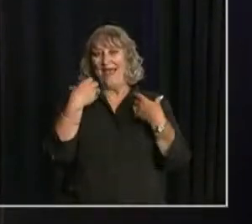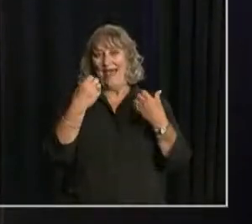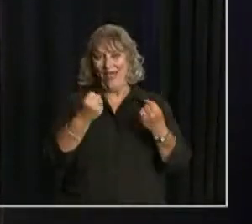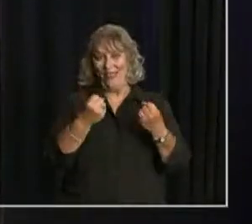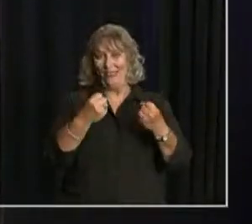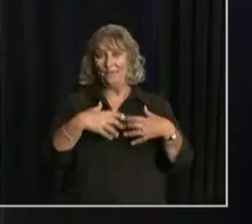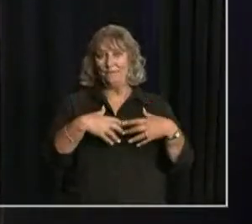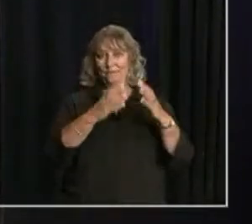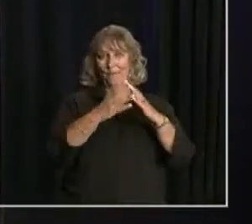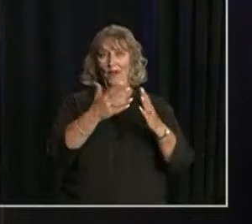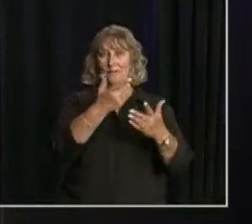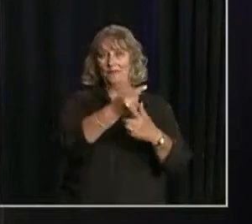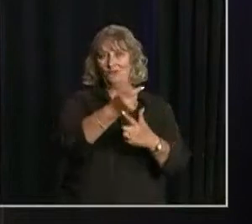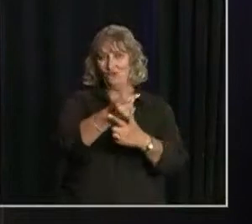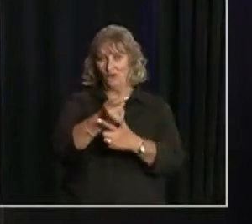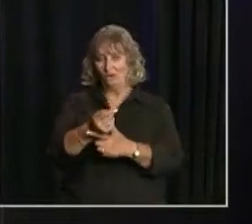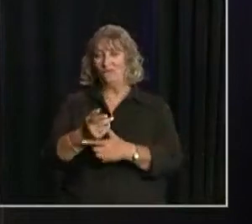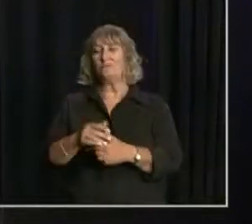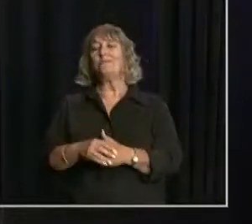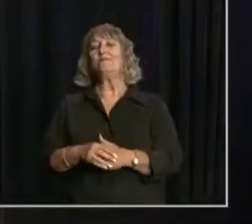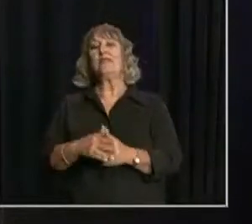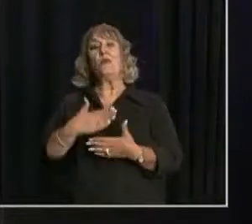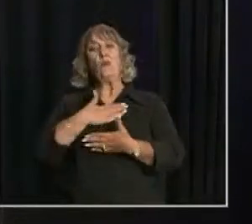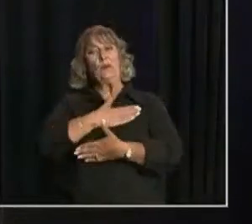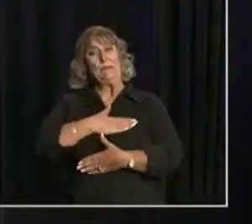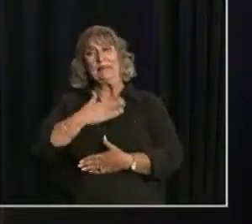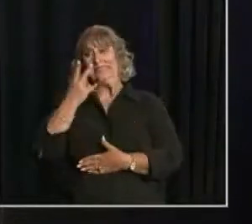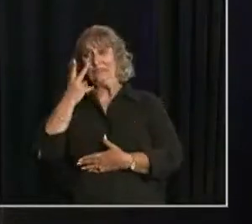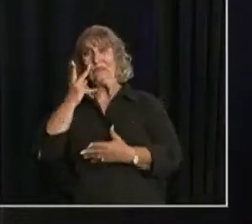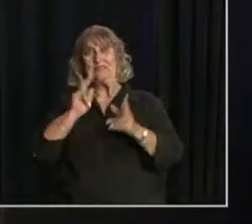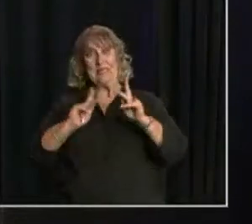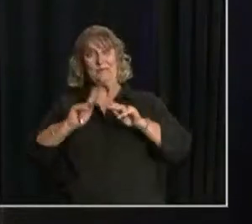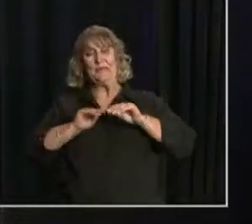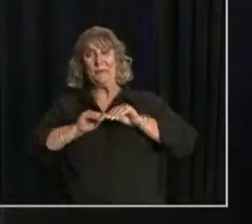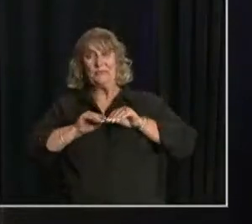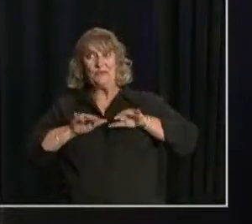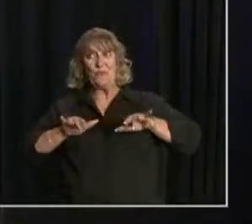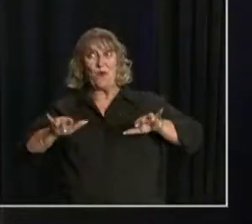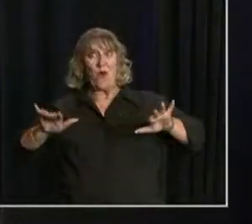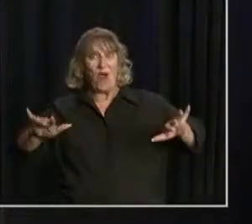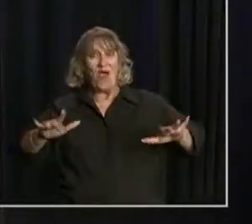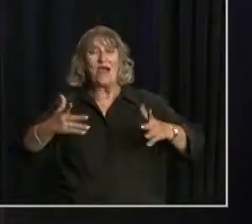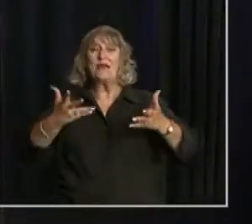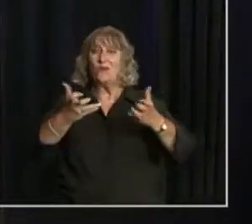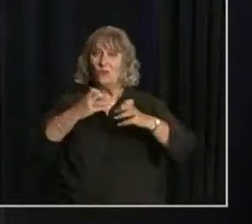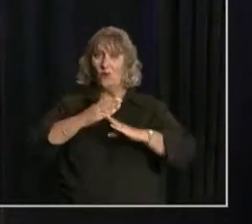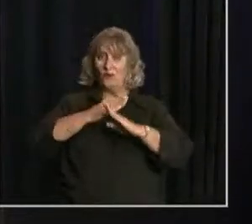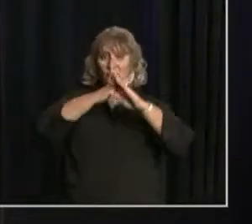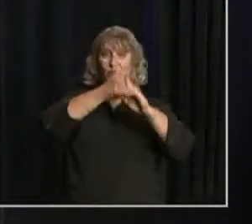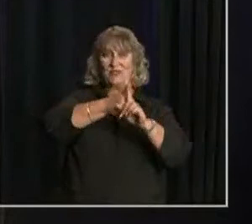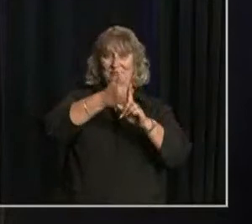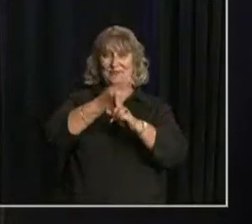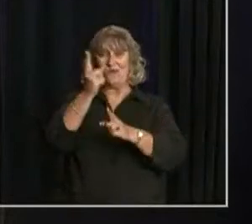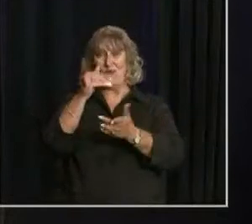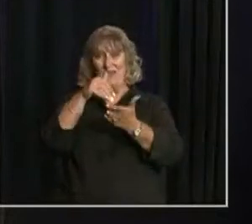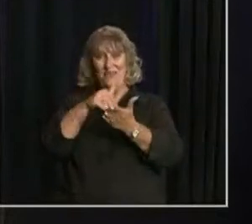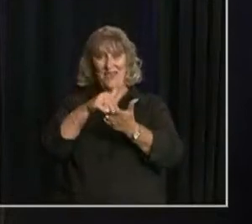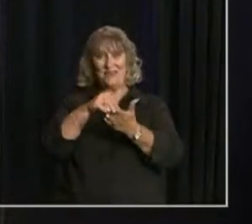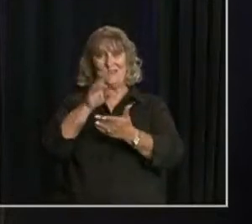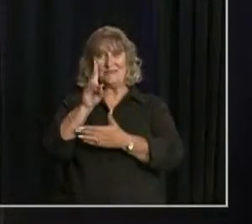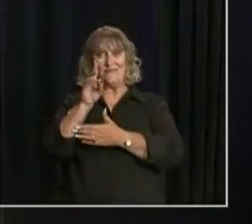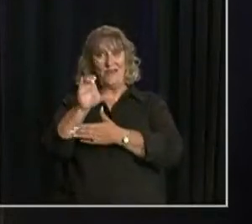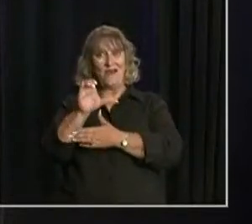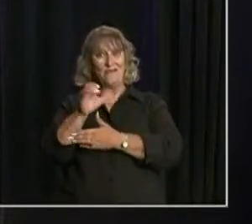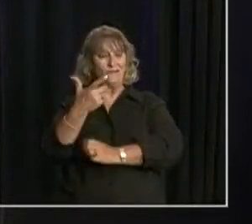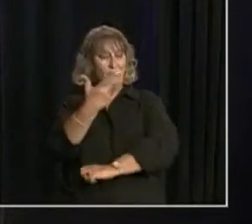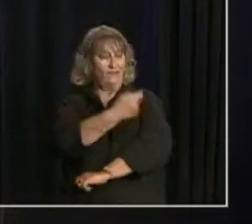we heard over at Wonderland. We're pleased to see that the word has gotten out and folks are trying to protect themselves. So 1,700 doses of booster